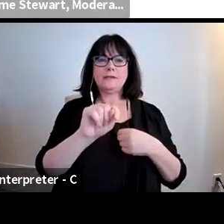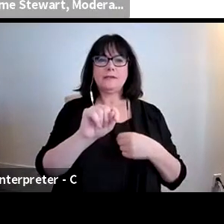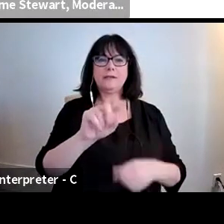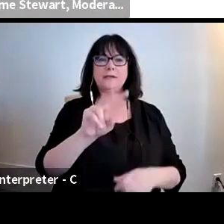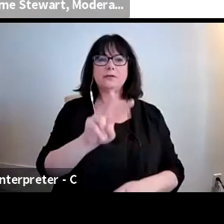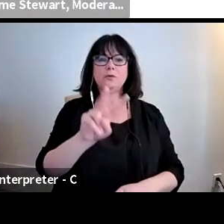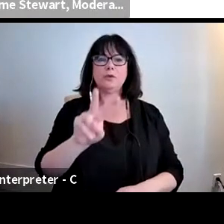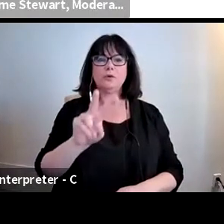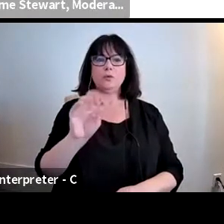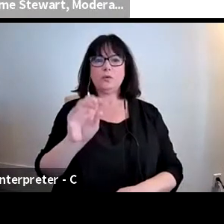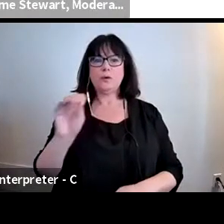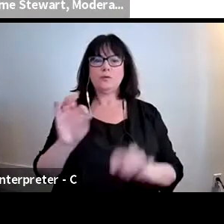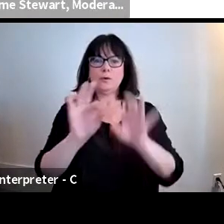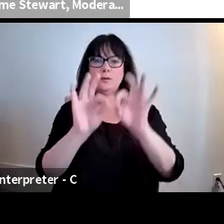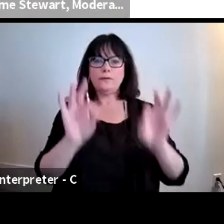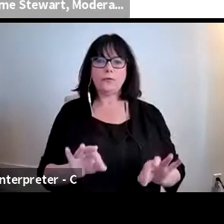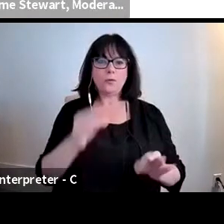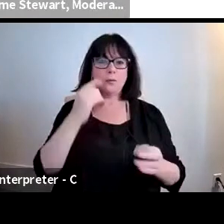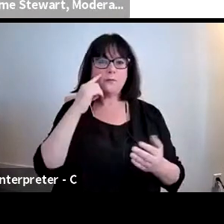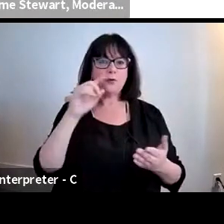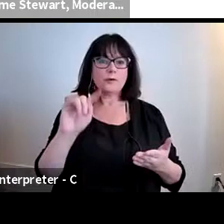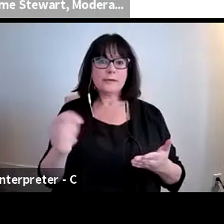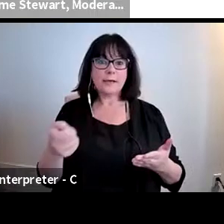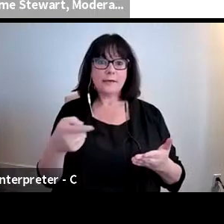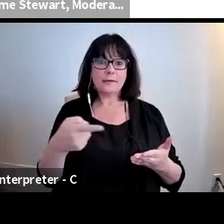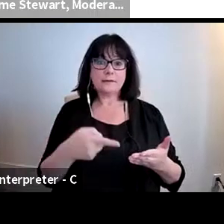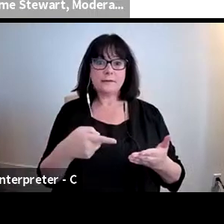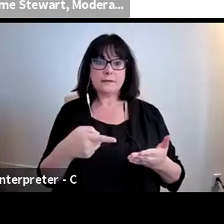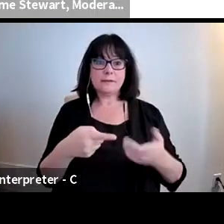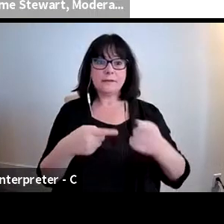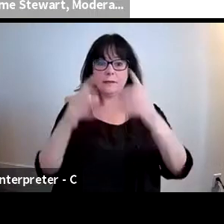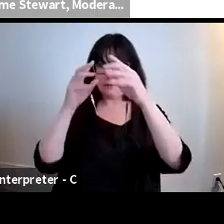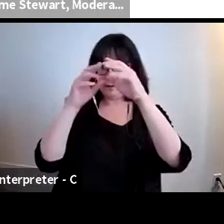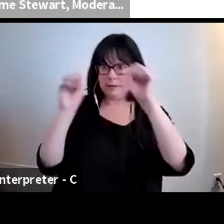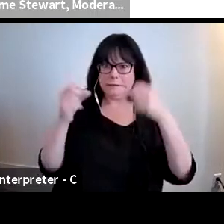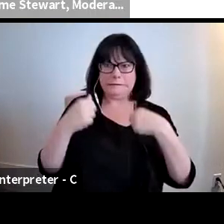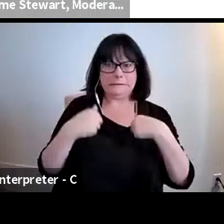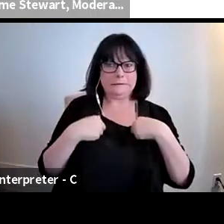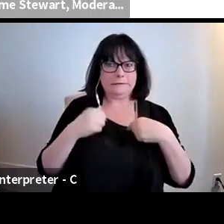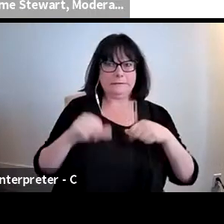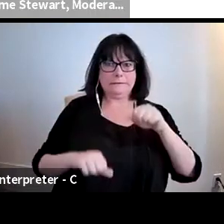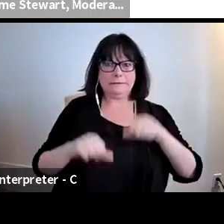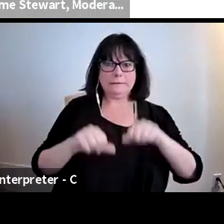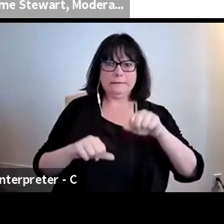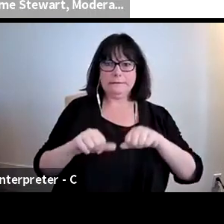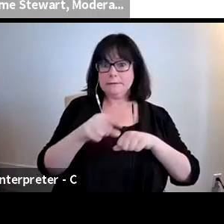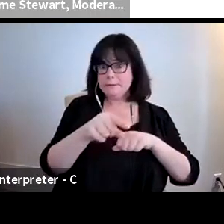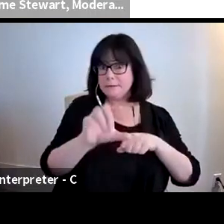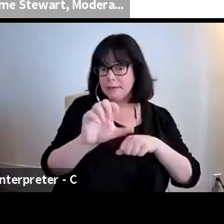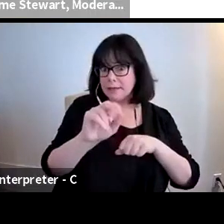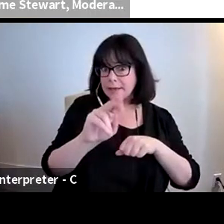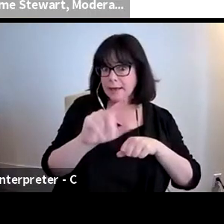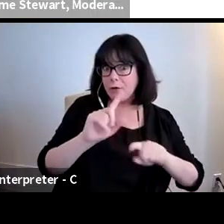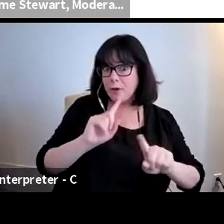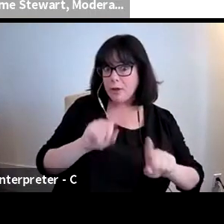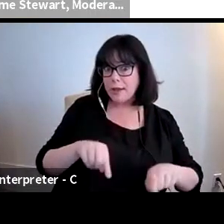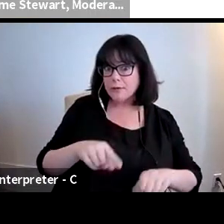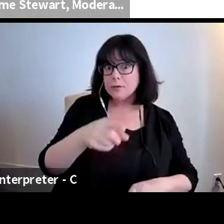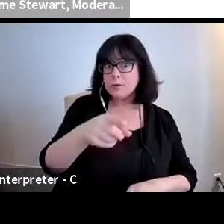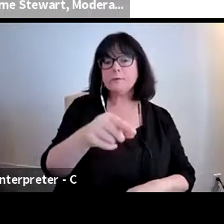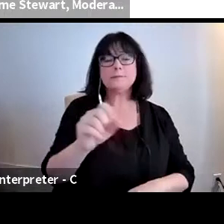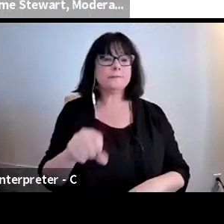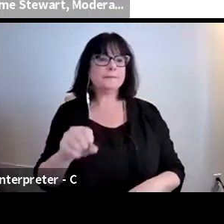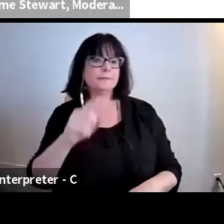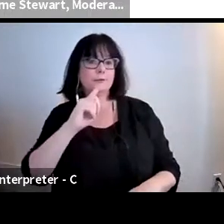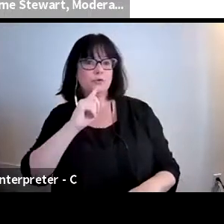I'm not sure that I can answer that question well. Can Carol? Sure. There's quite a bit of activity sort of out in